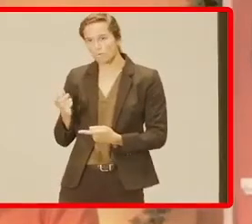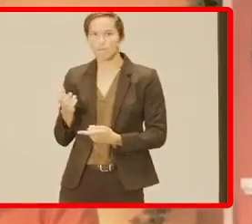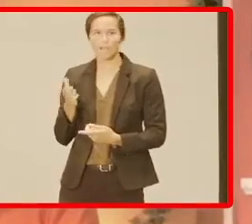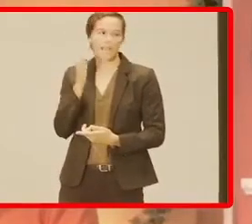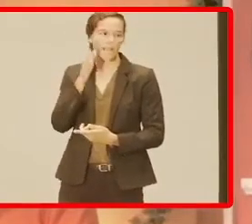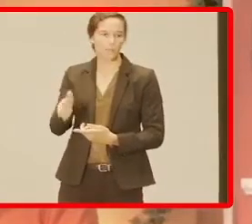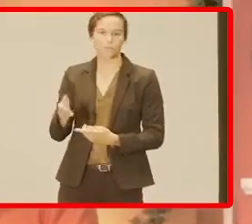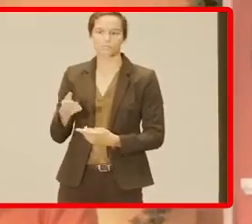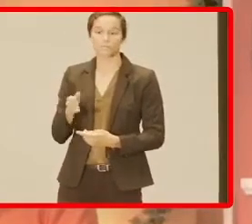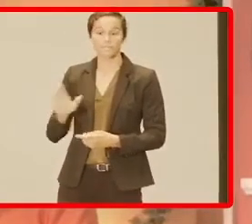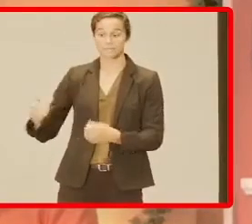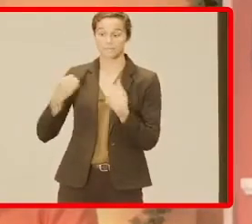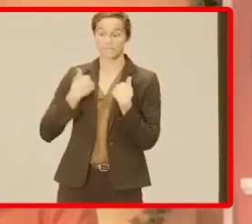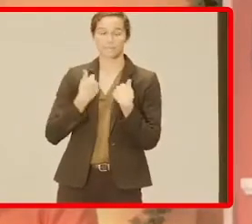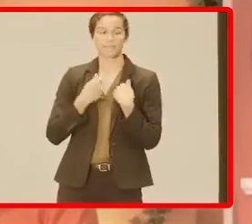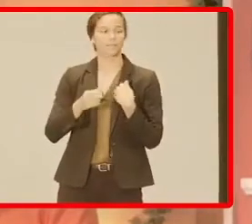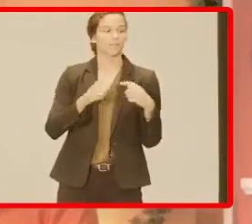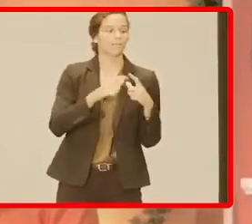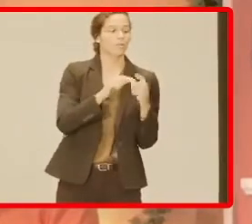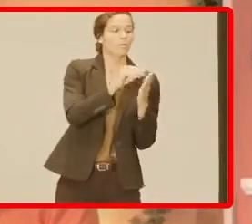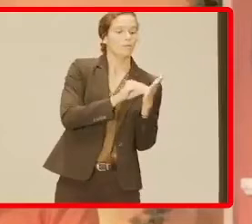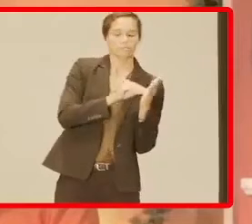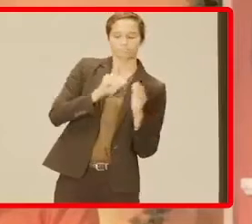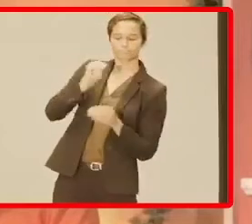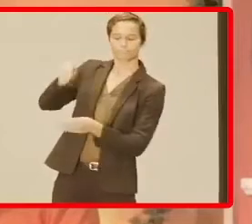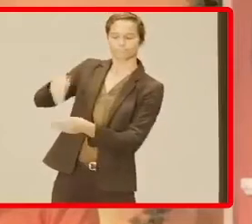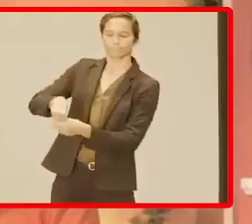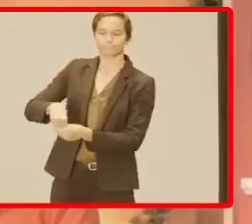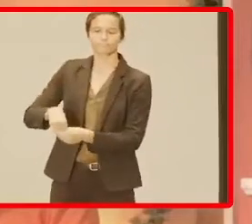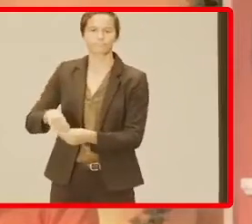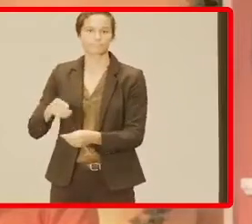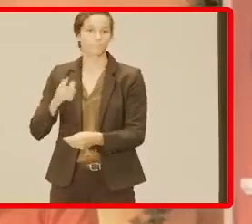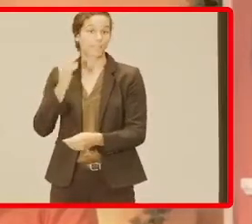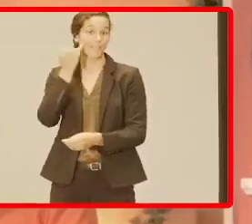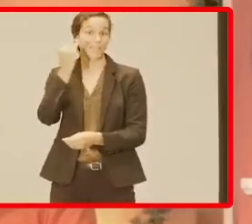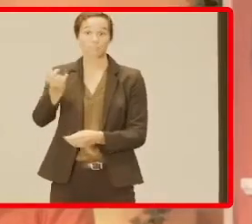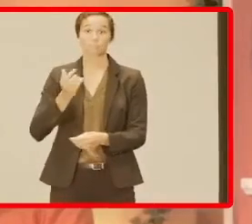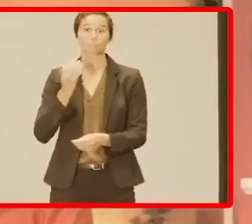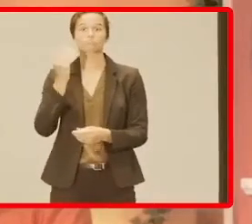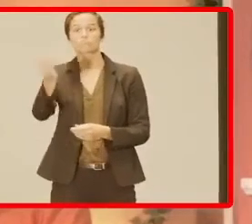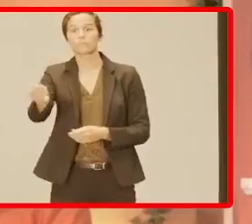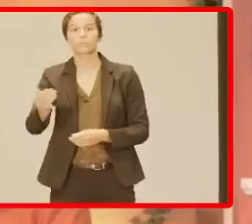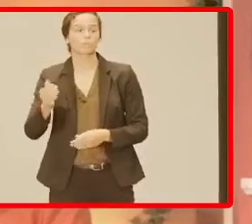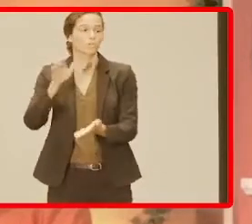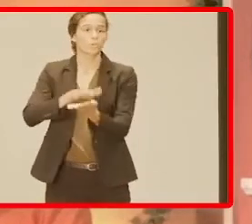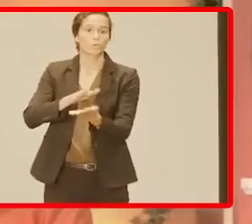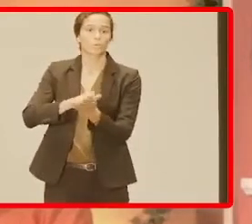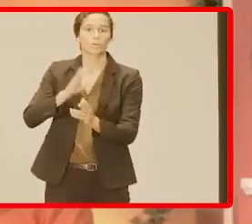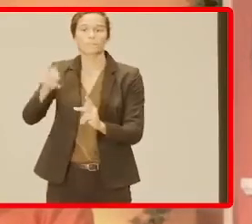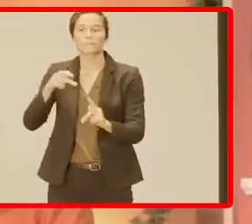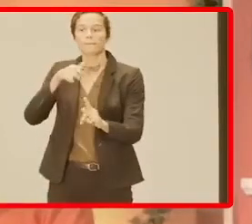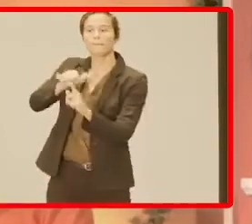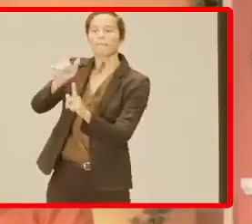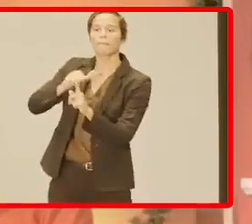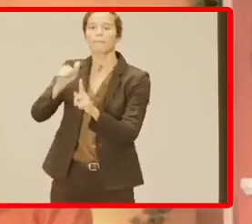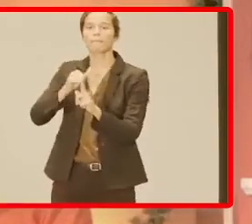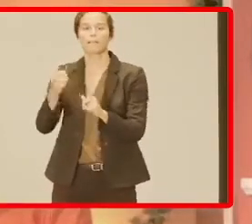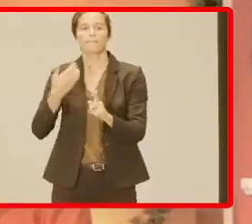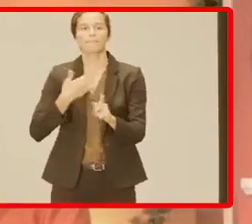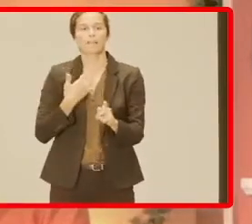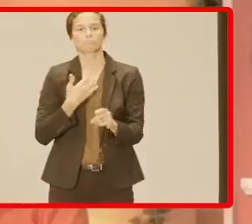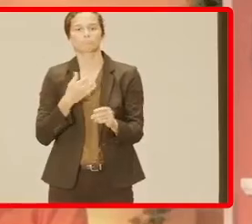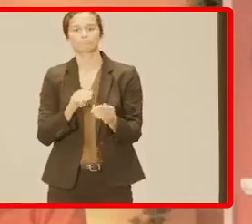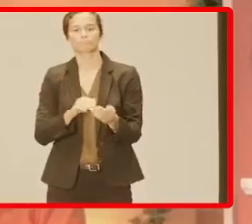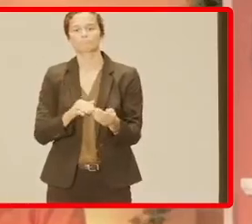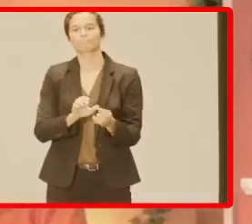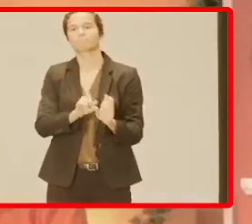backpack at school. If he was teased, if he felt like he wasn't included, if he felt like he